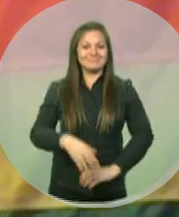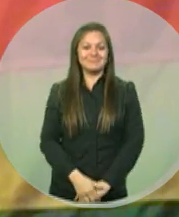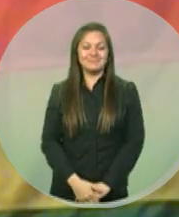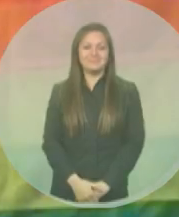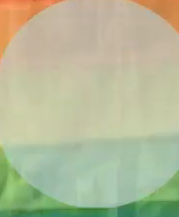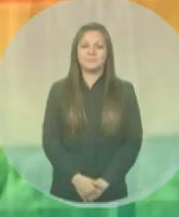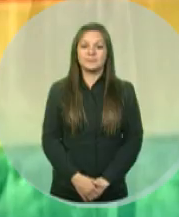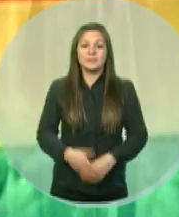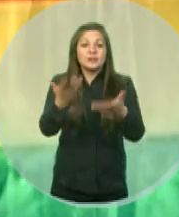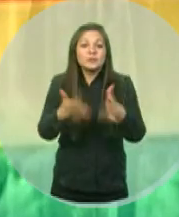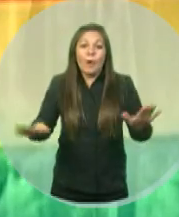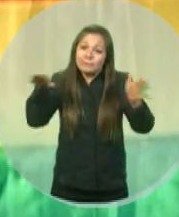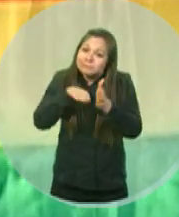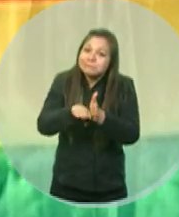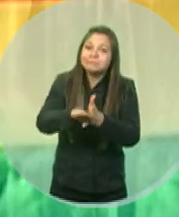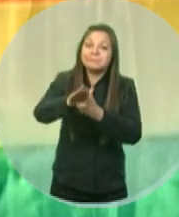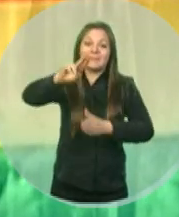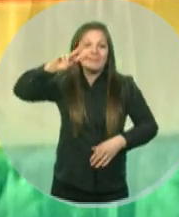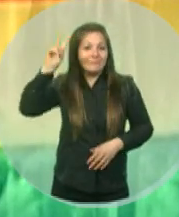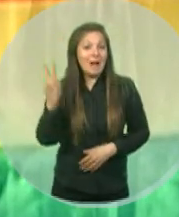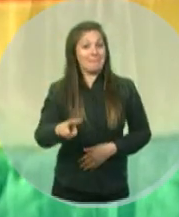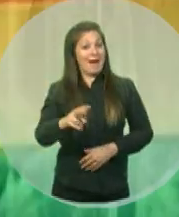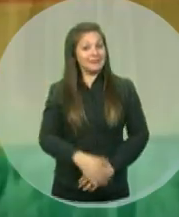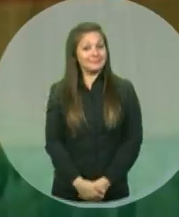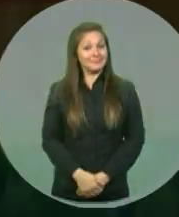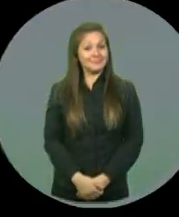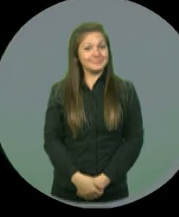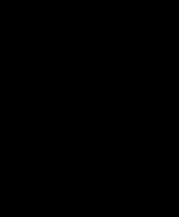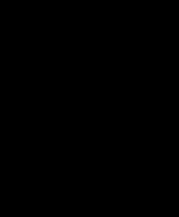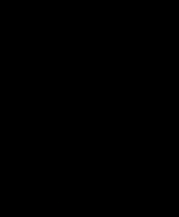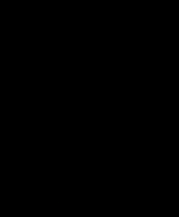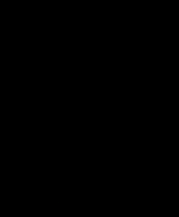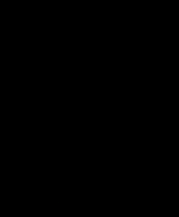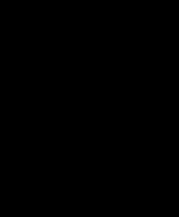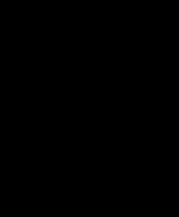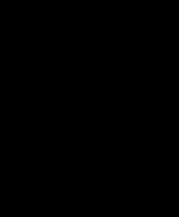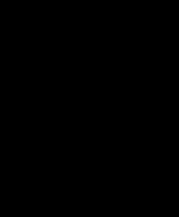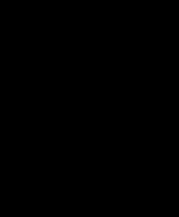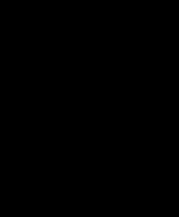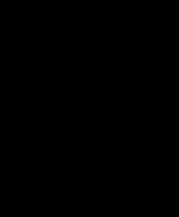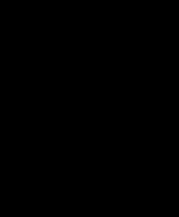you work on it, it gets better. It does get better. It does.